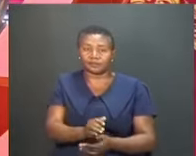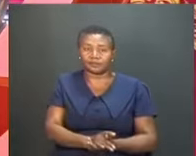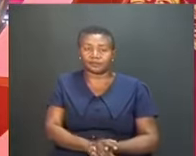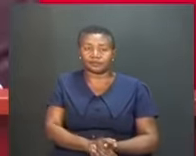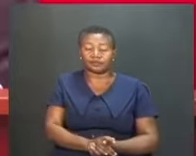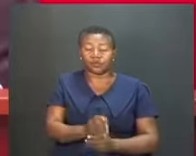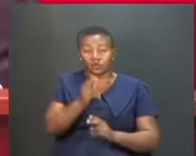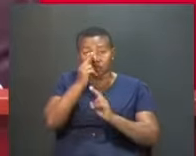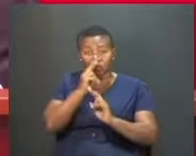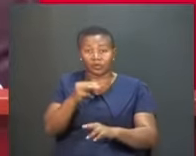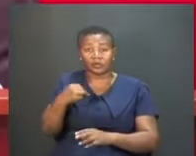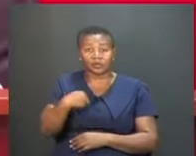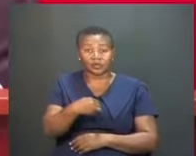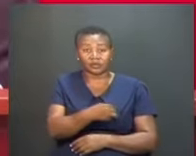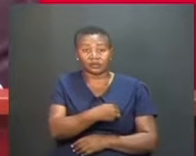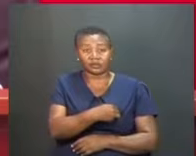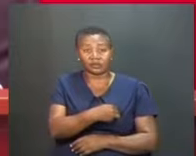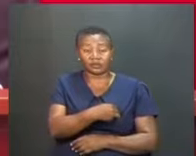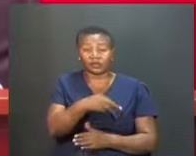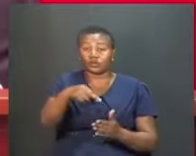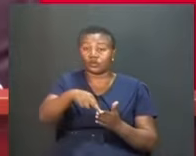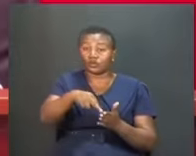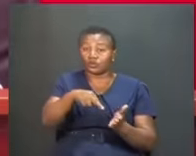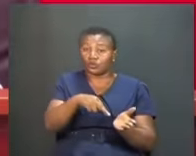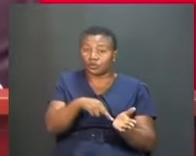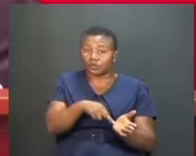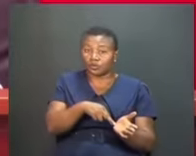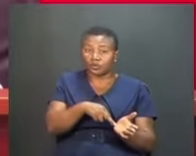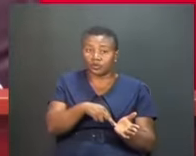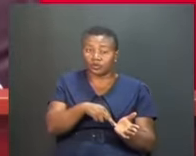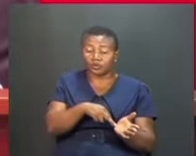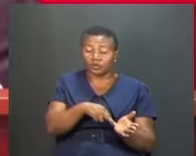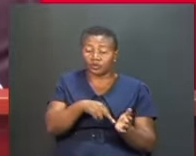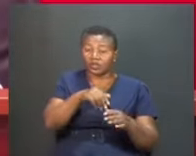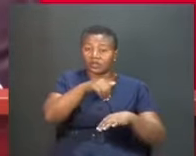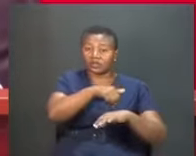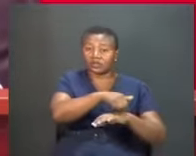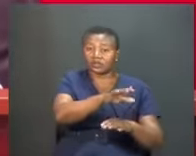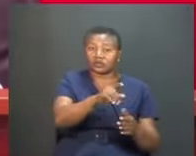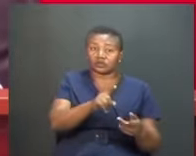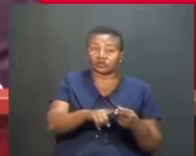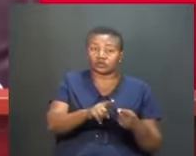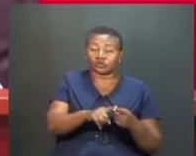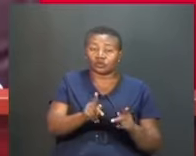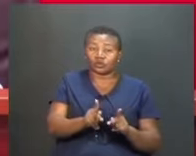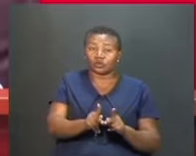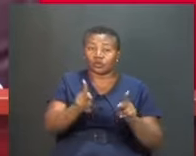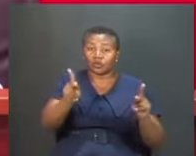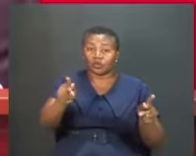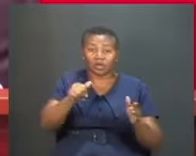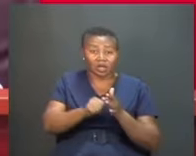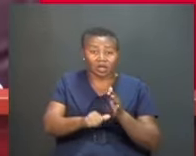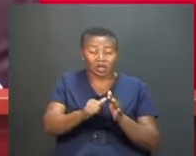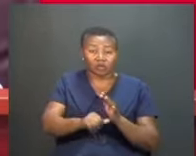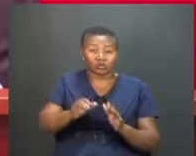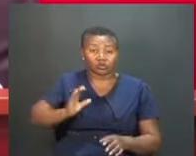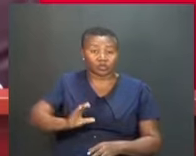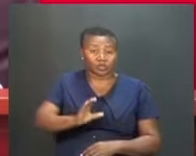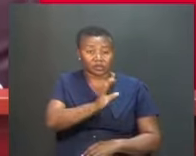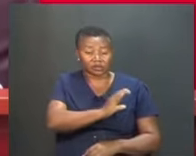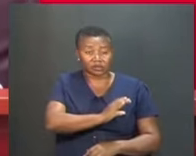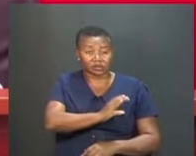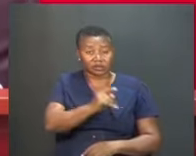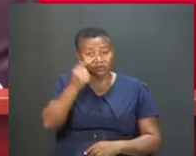Honorable members, the said report is referred to the Public Accounts Committee